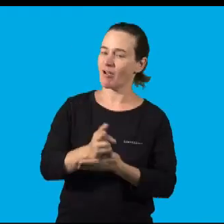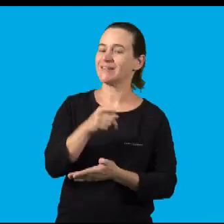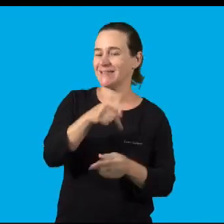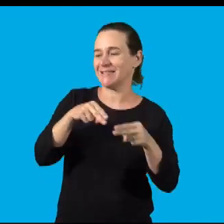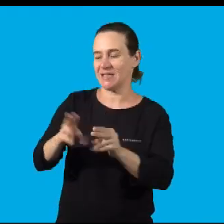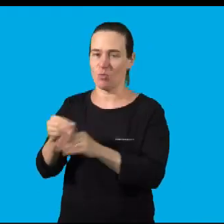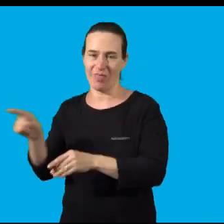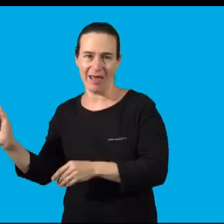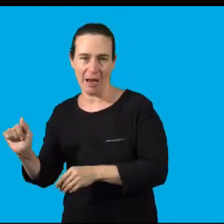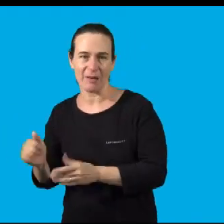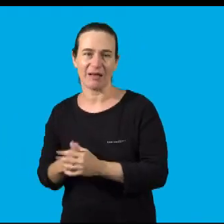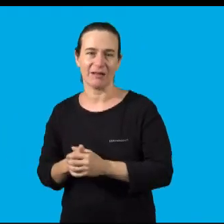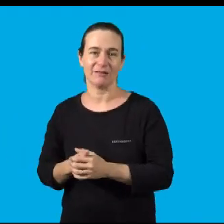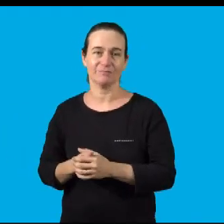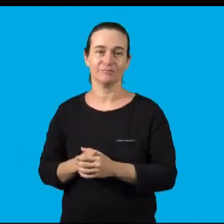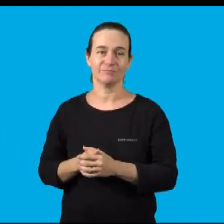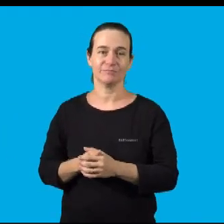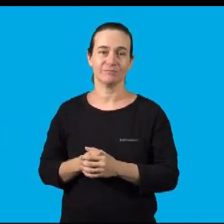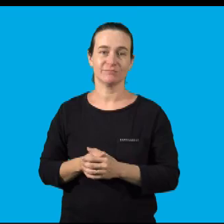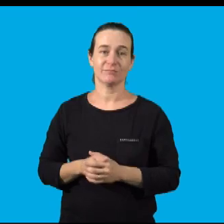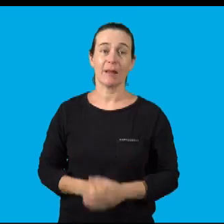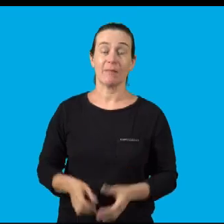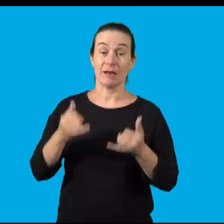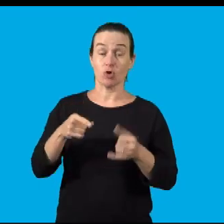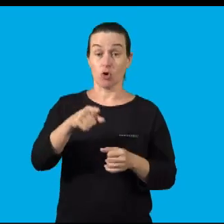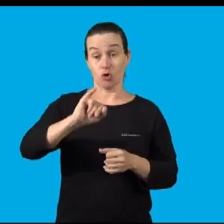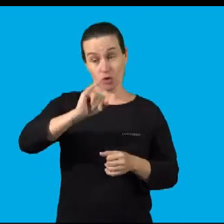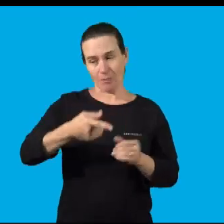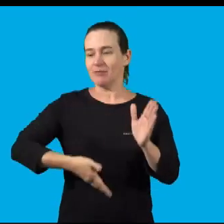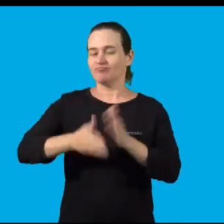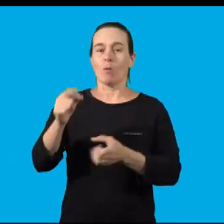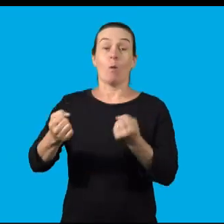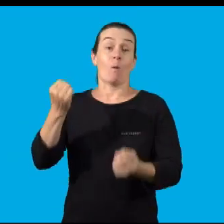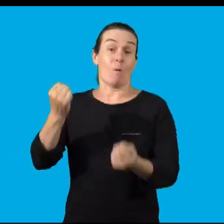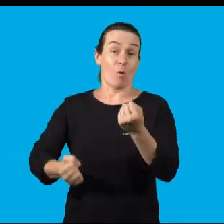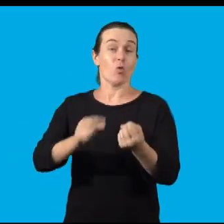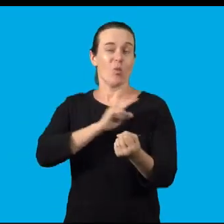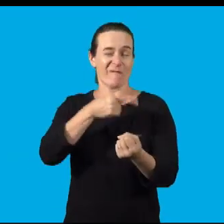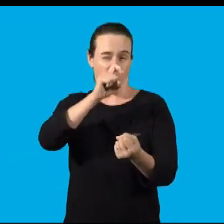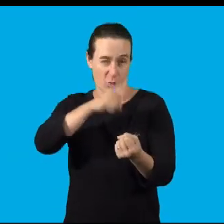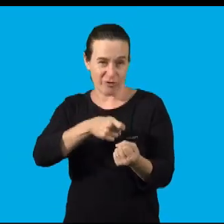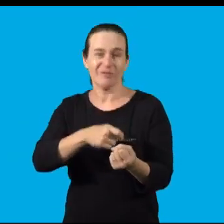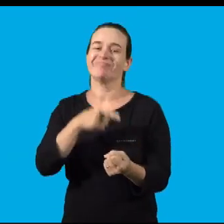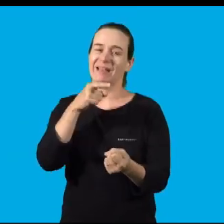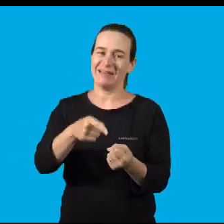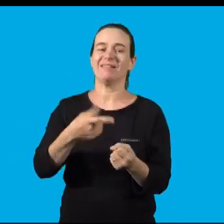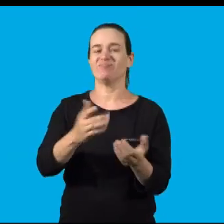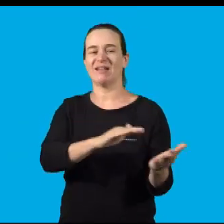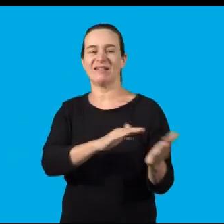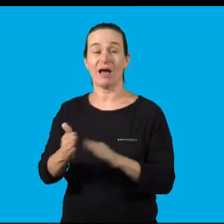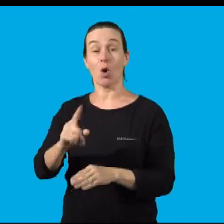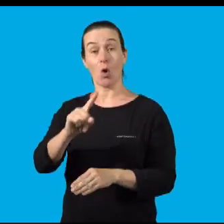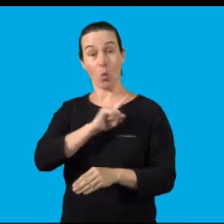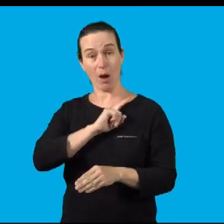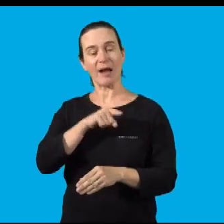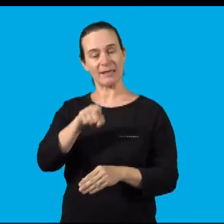affair. Owing to the unjust court system, John is prosecuted for witchcraft and ultimately dies, choosing